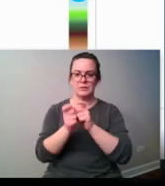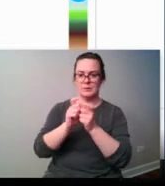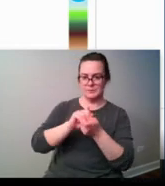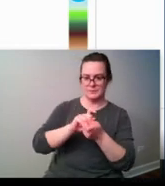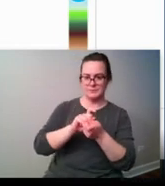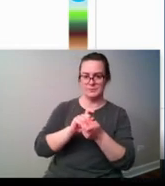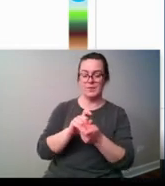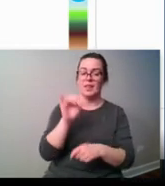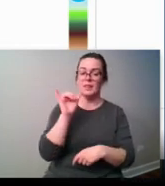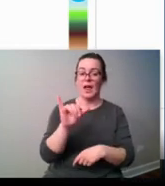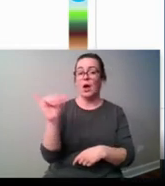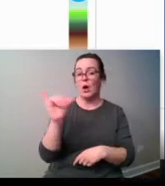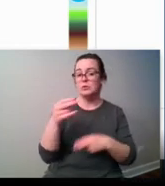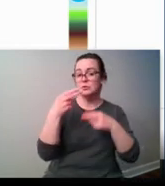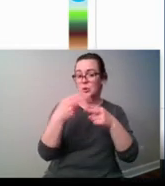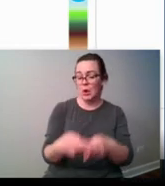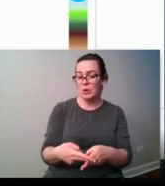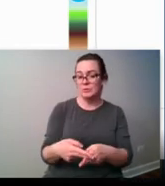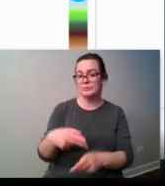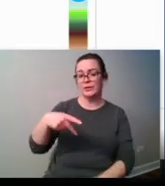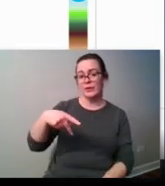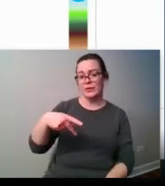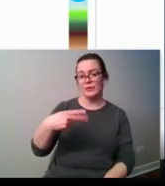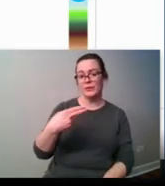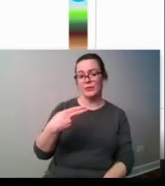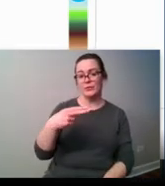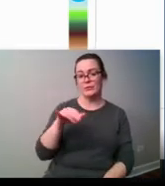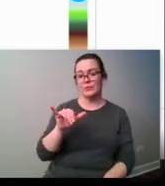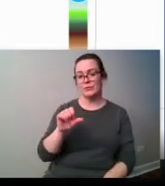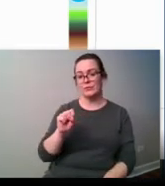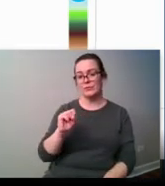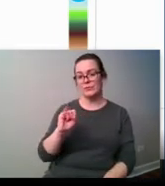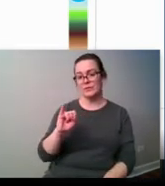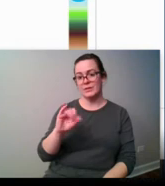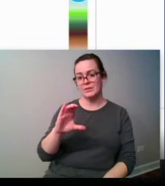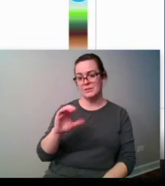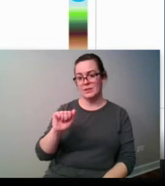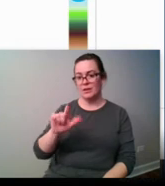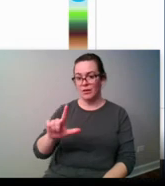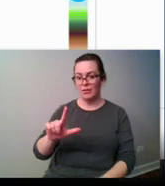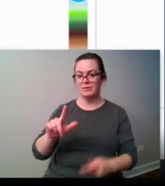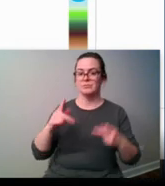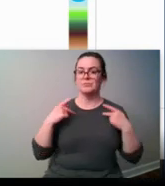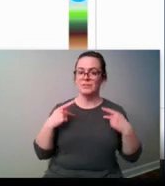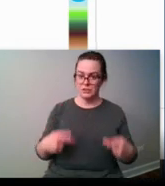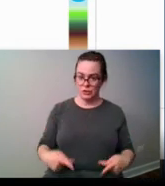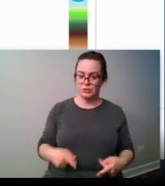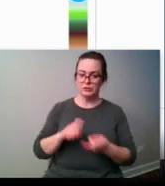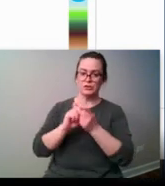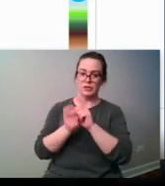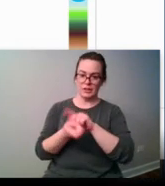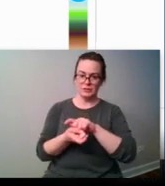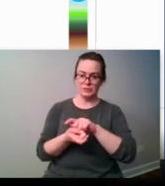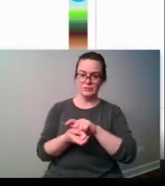when you're melting or freezing. So now let's talk about